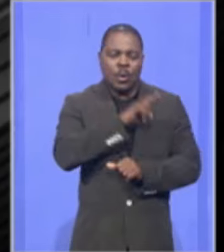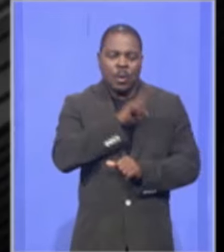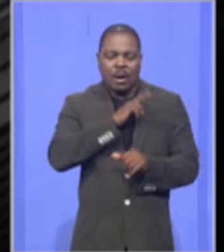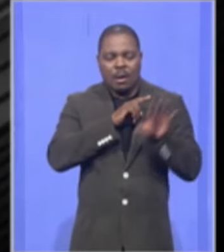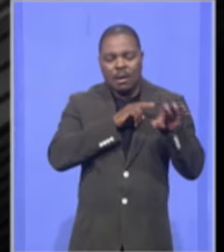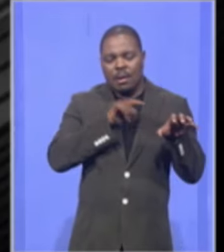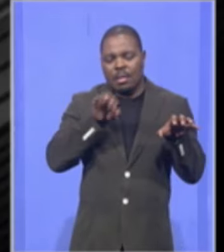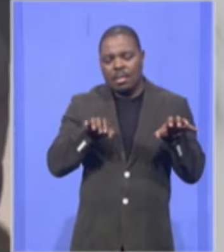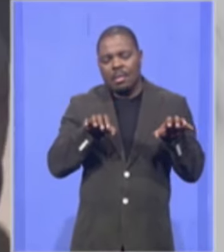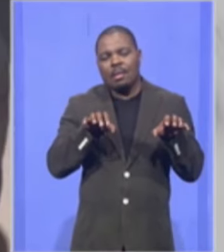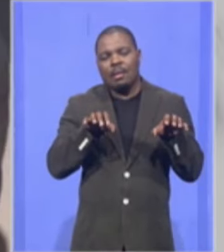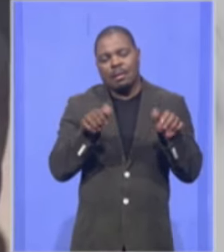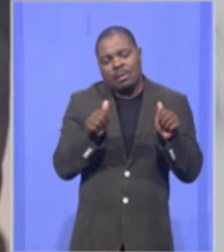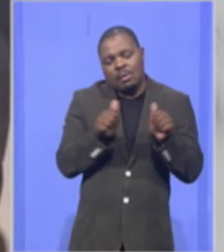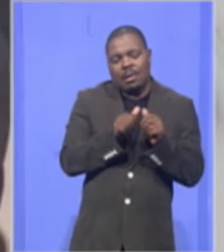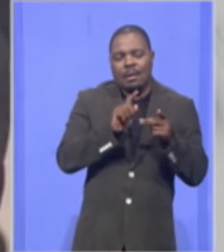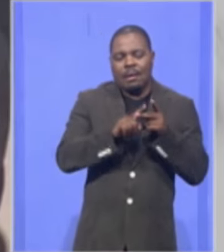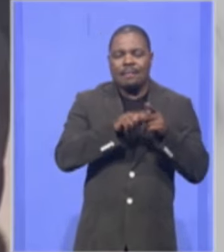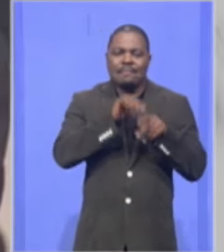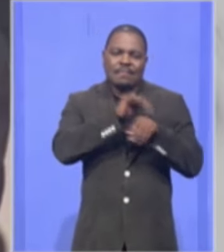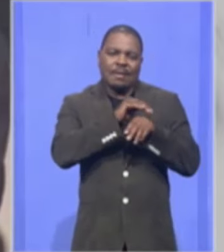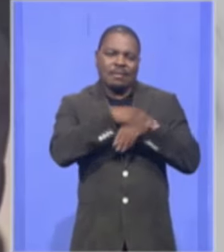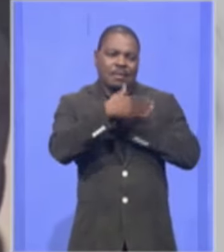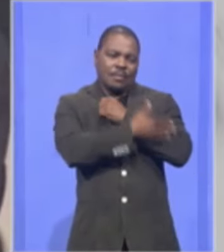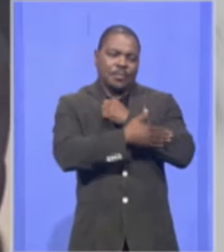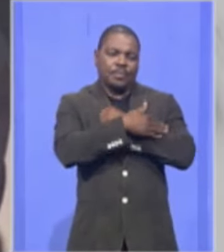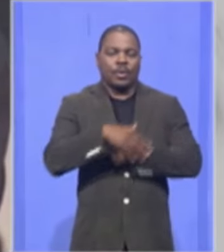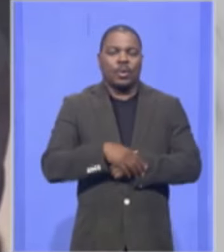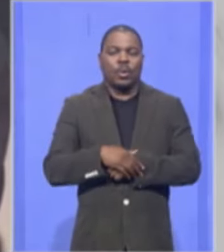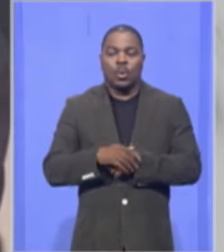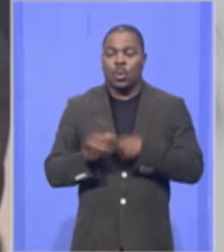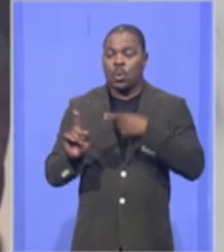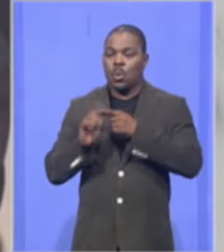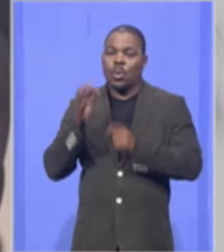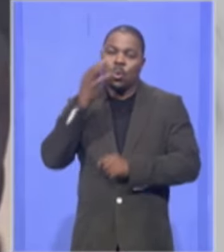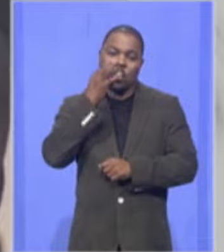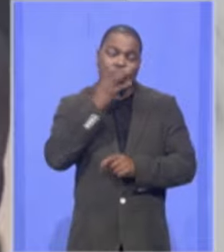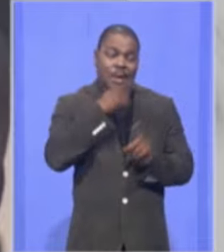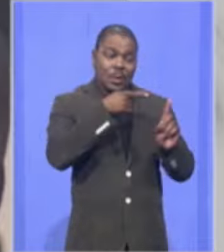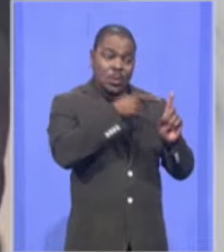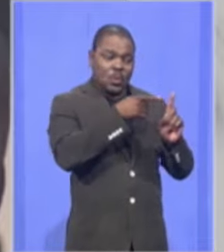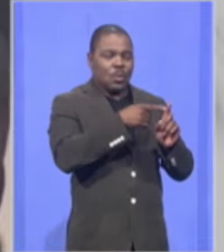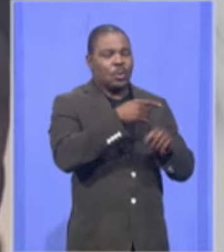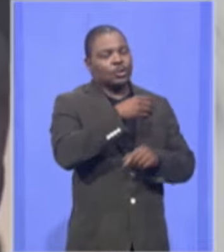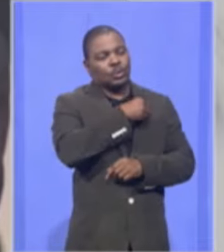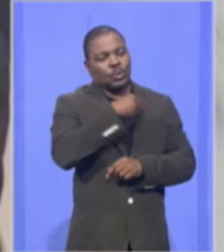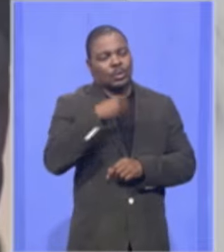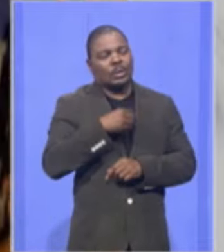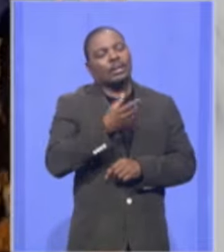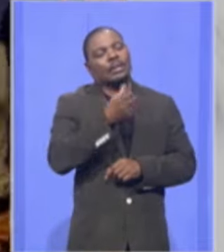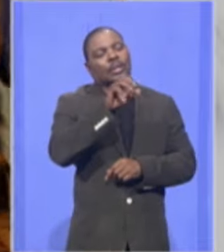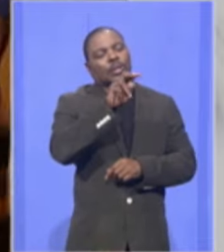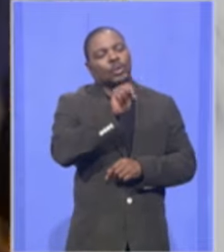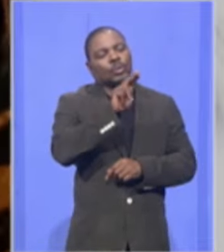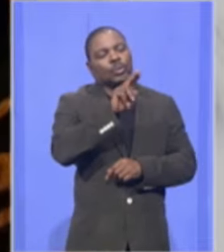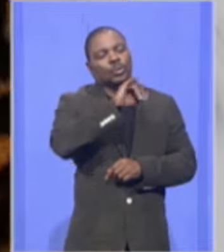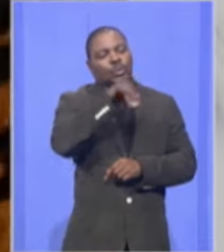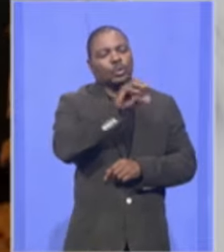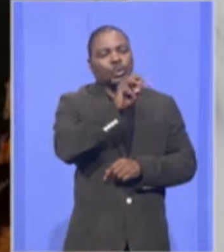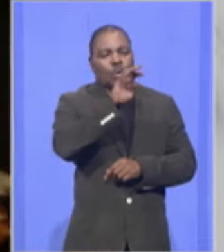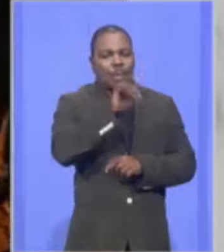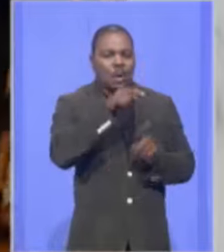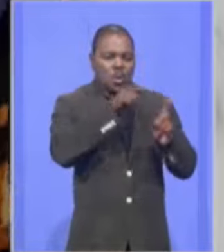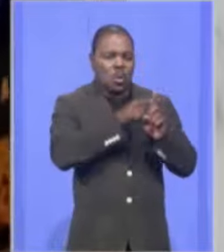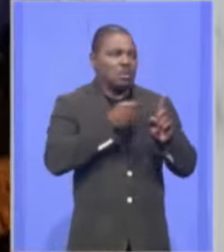and friends. O tsweletse ka gore ngaka Sam Nujoma e ne le mokgaratlhi o kgethegileng wa kgololesego